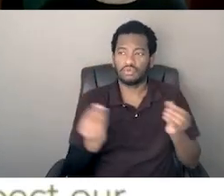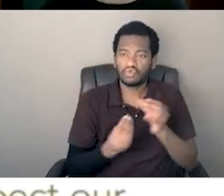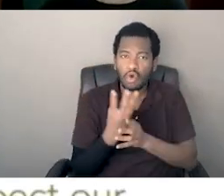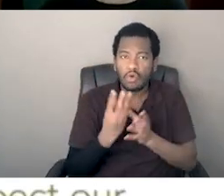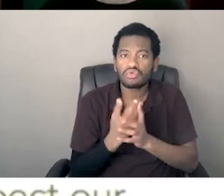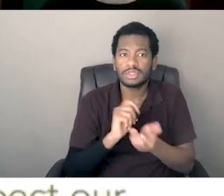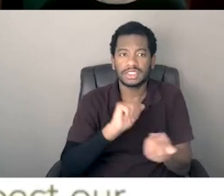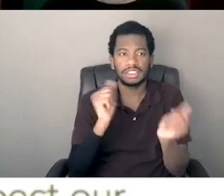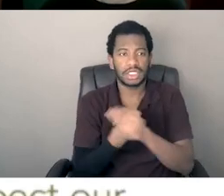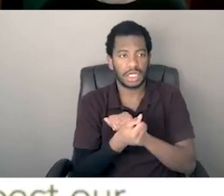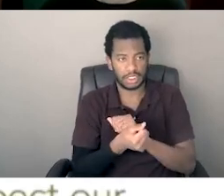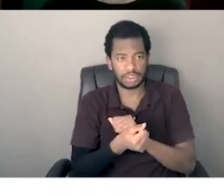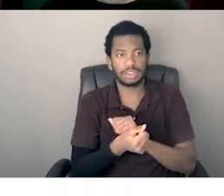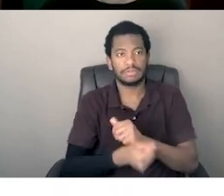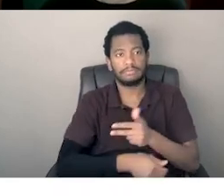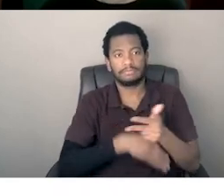and change.